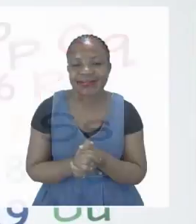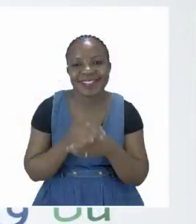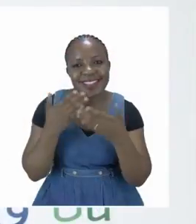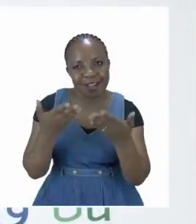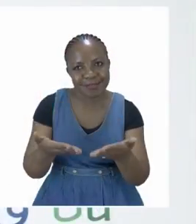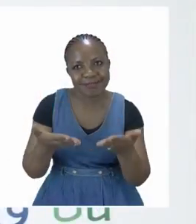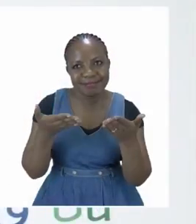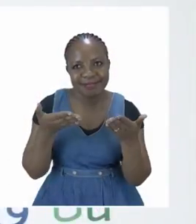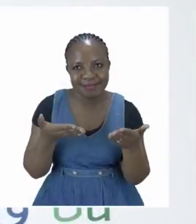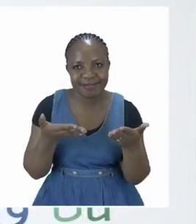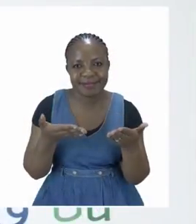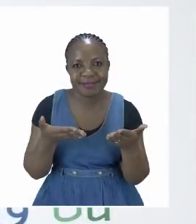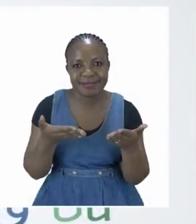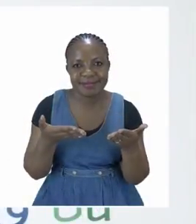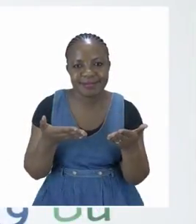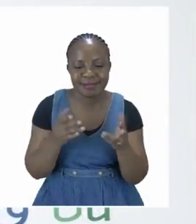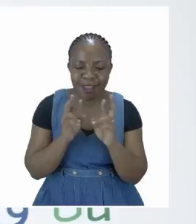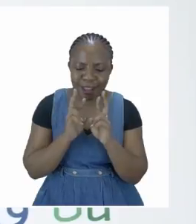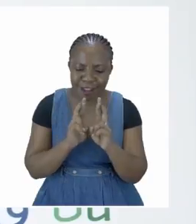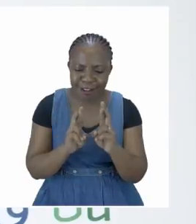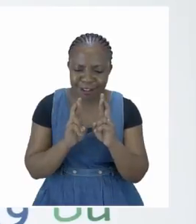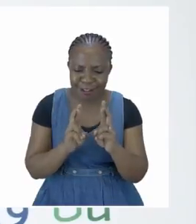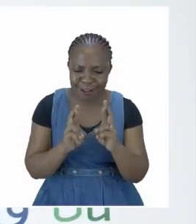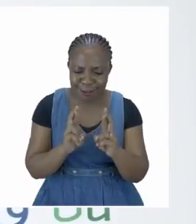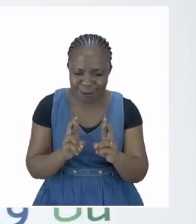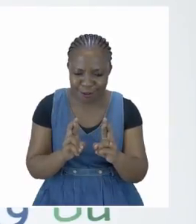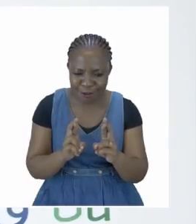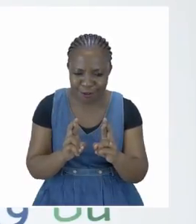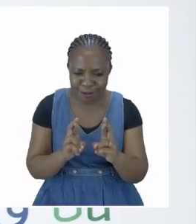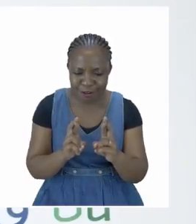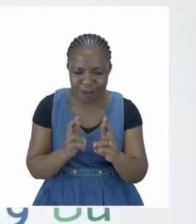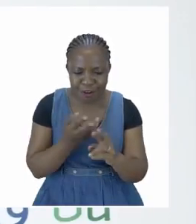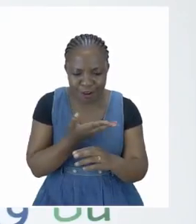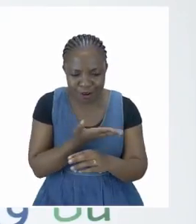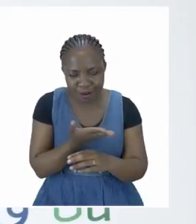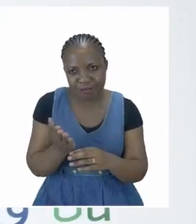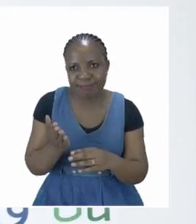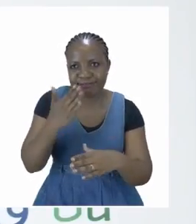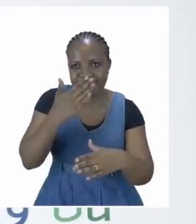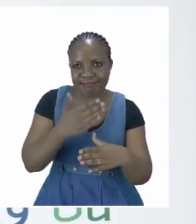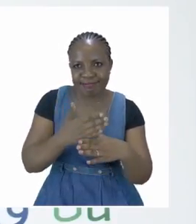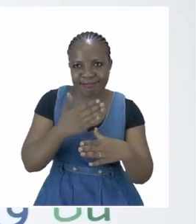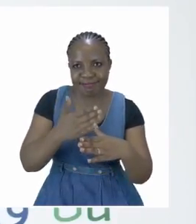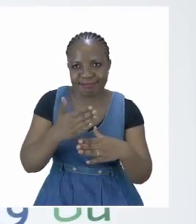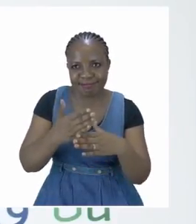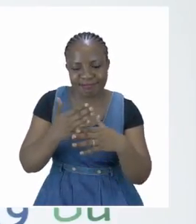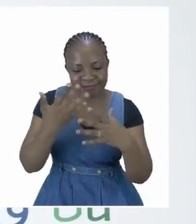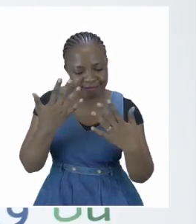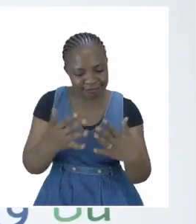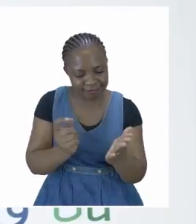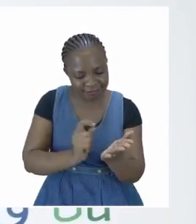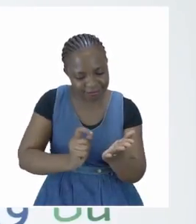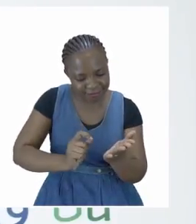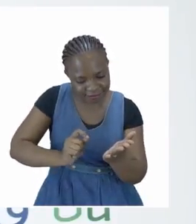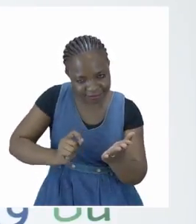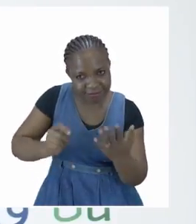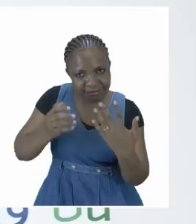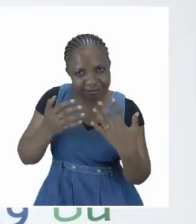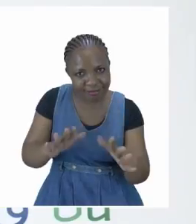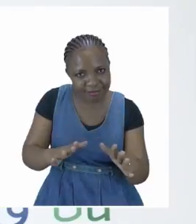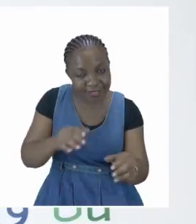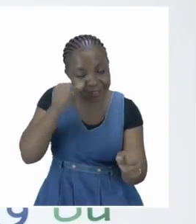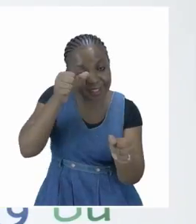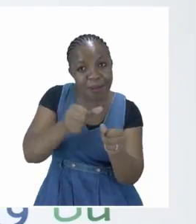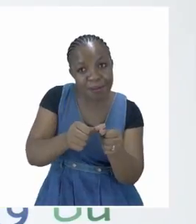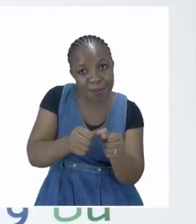Welcome back. I hope that you managed to finish both of the exercises. Remember, singular